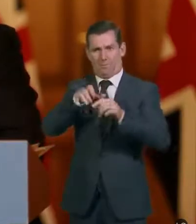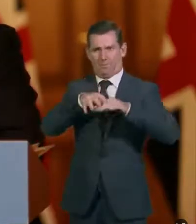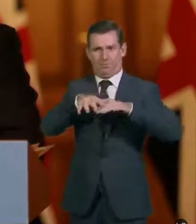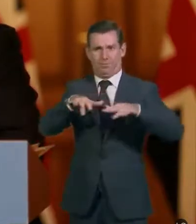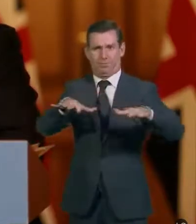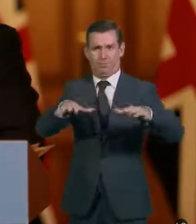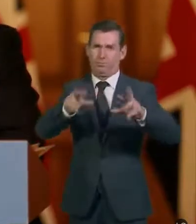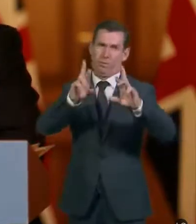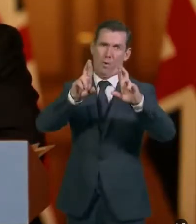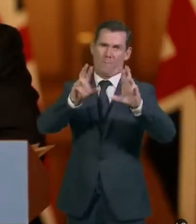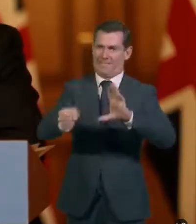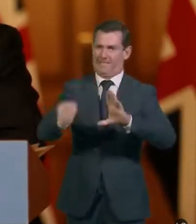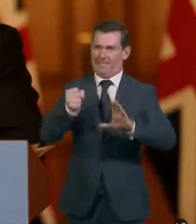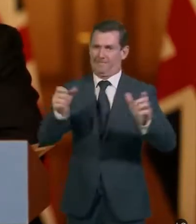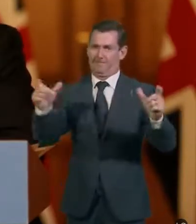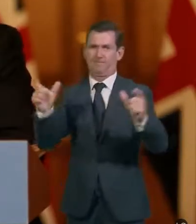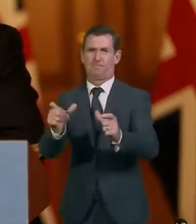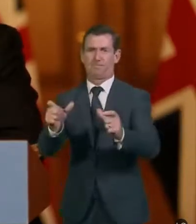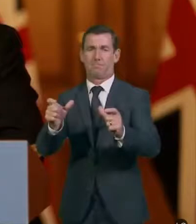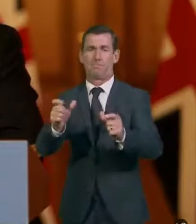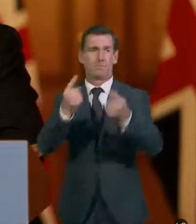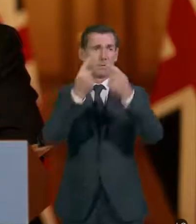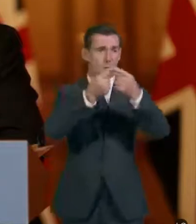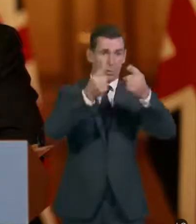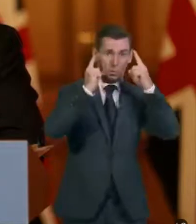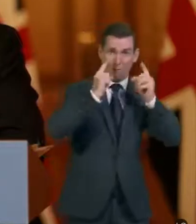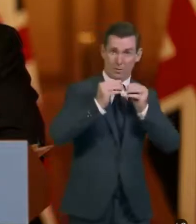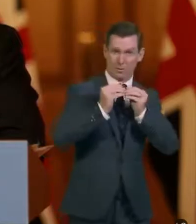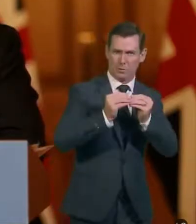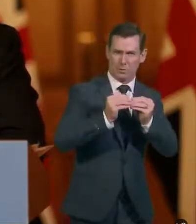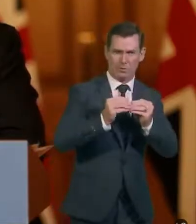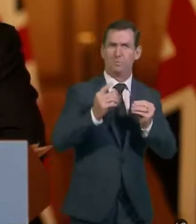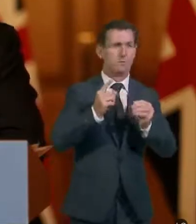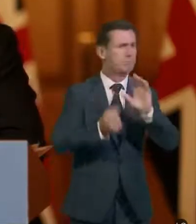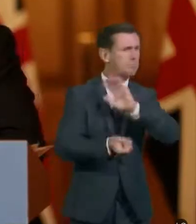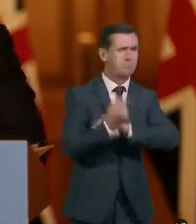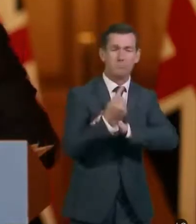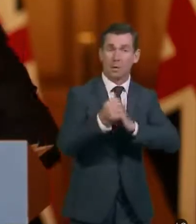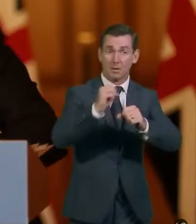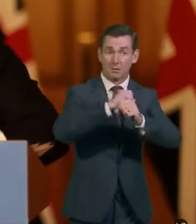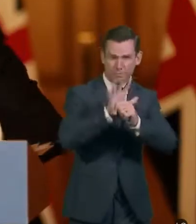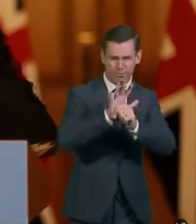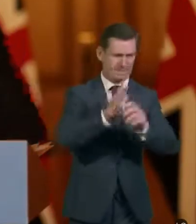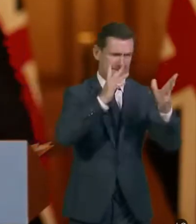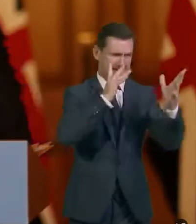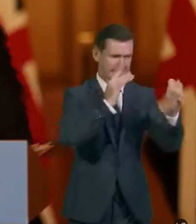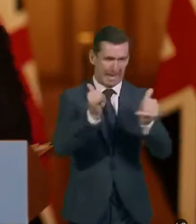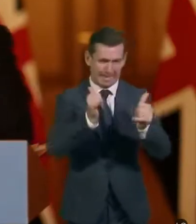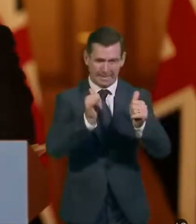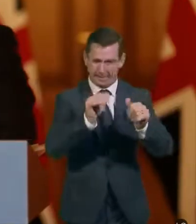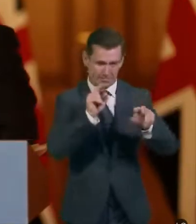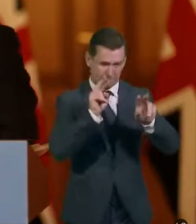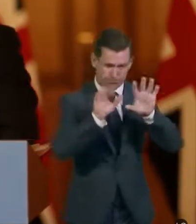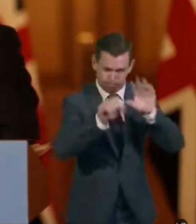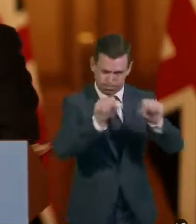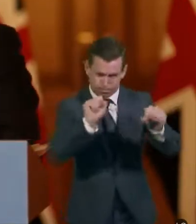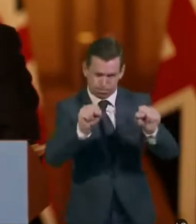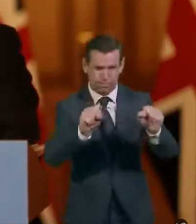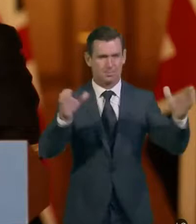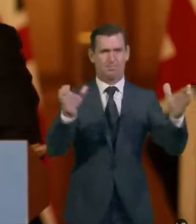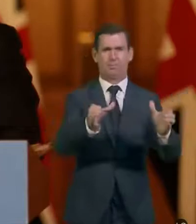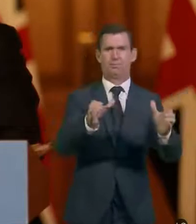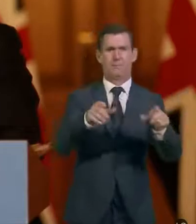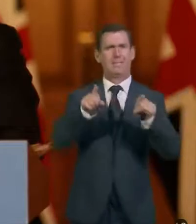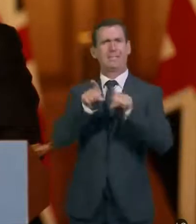in universities with outbreaks, as well as children in schools, helping us to keep education open